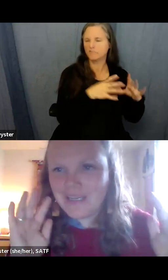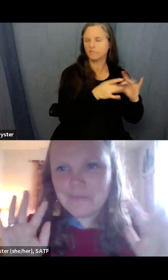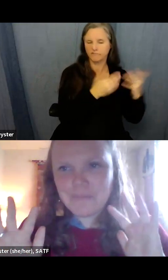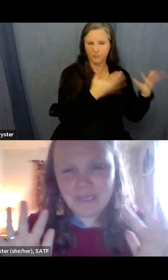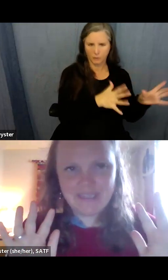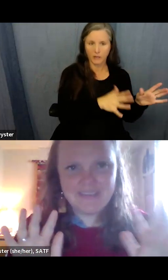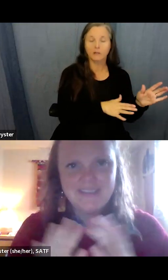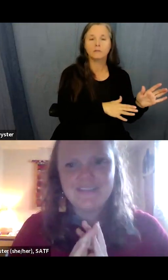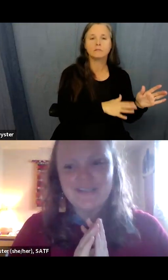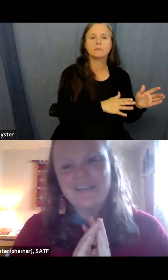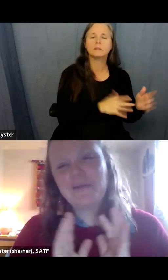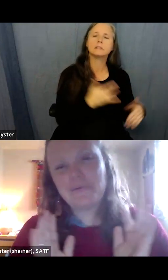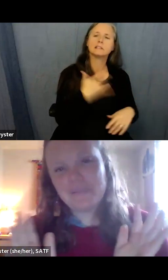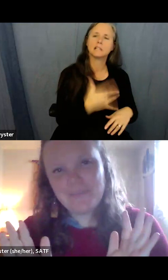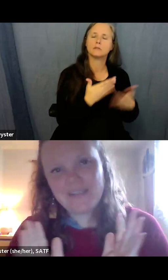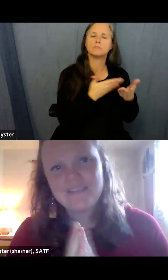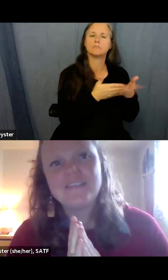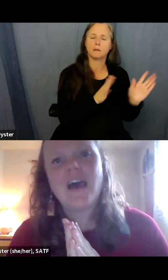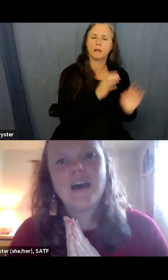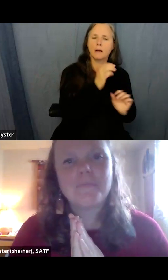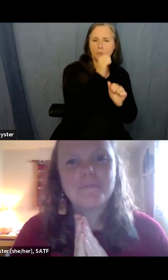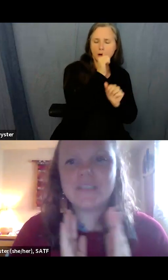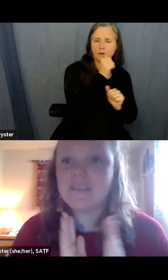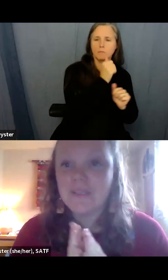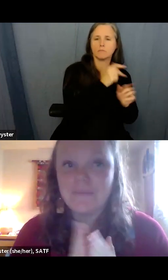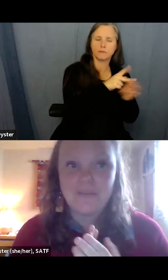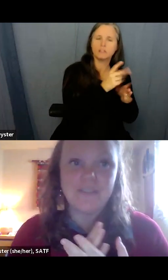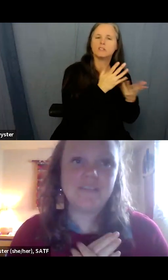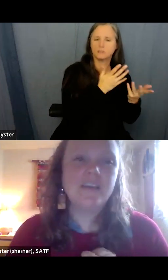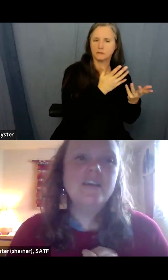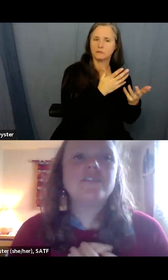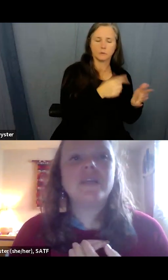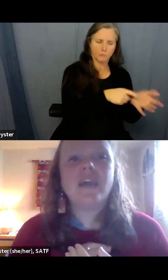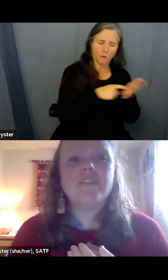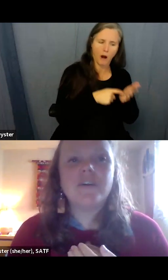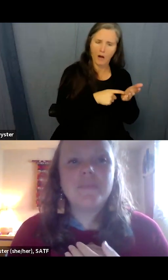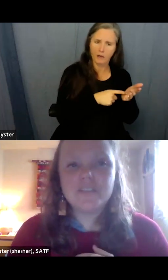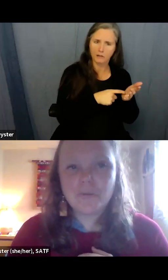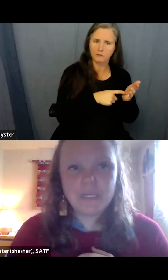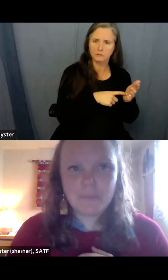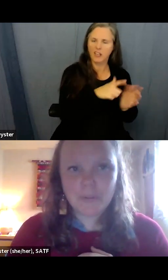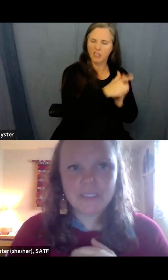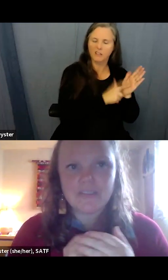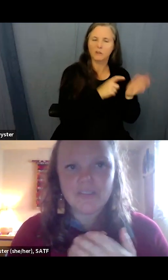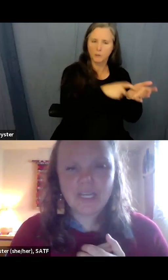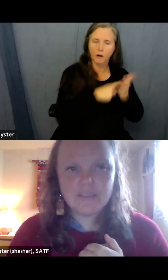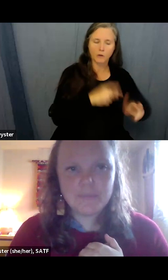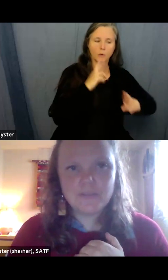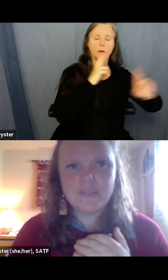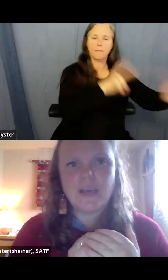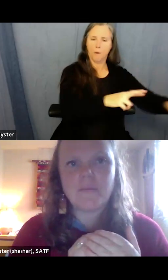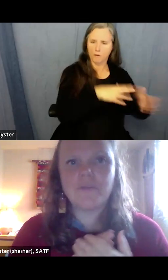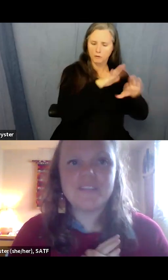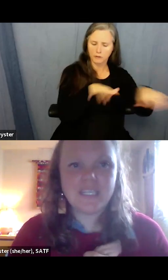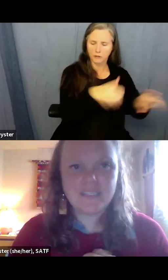three buckets. These are not the only buckets, but they're some of the main ones. So we have mandatory reporters of child